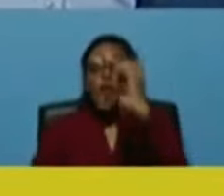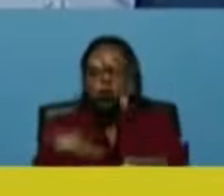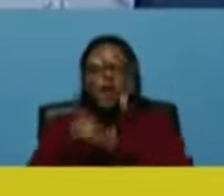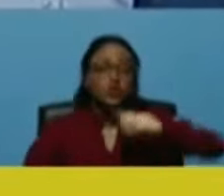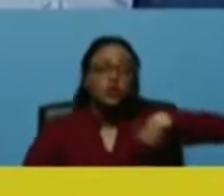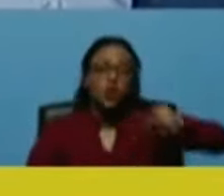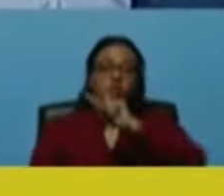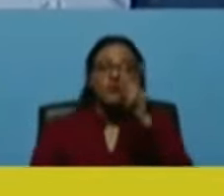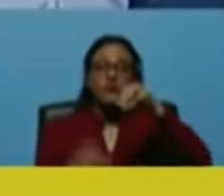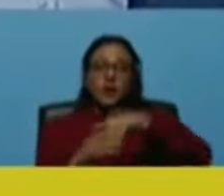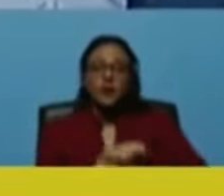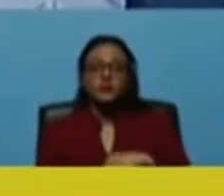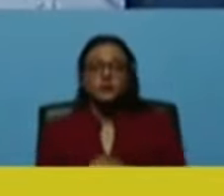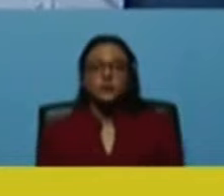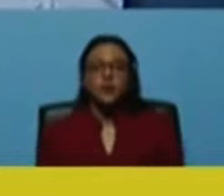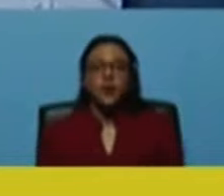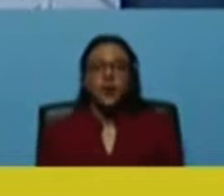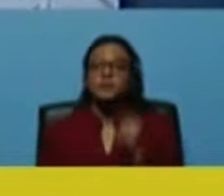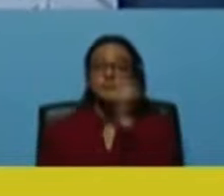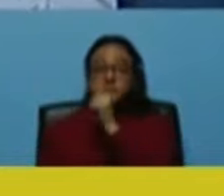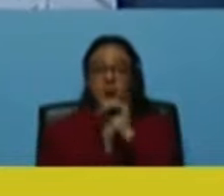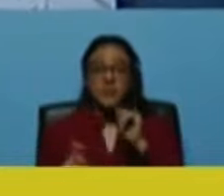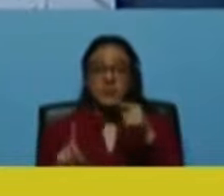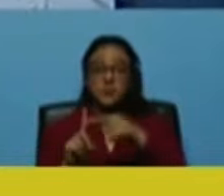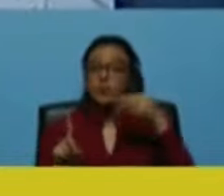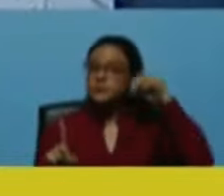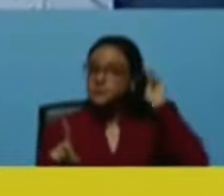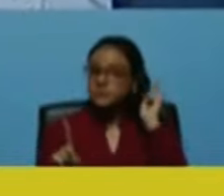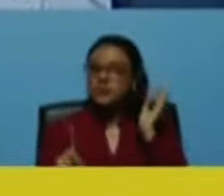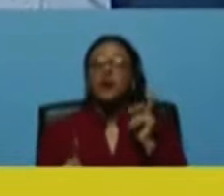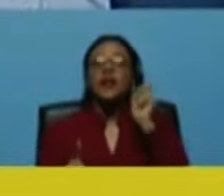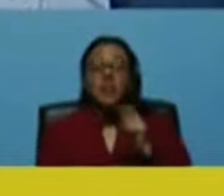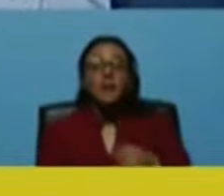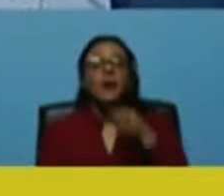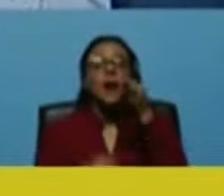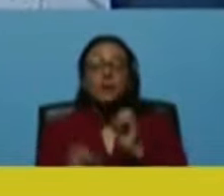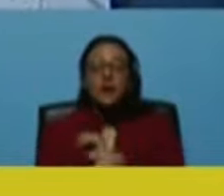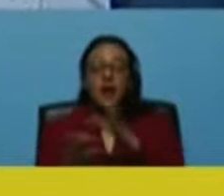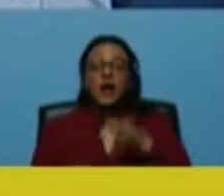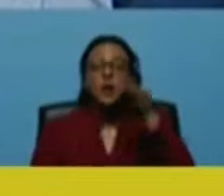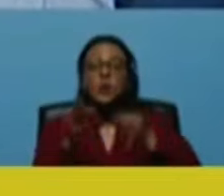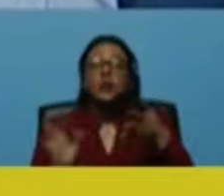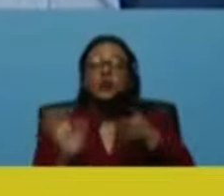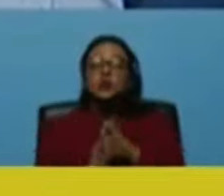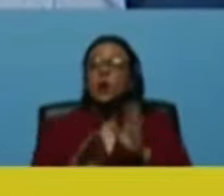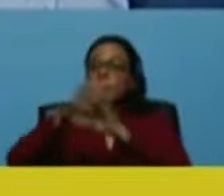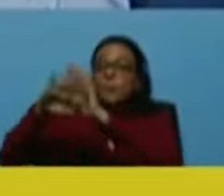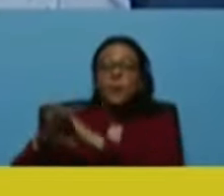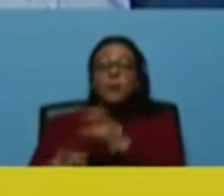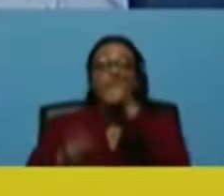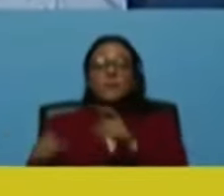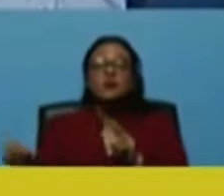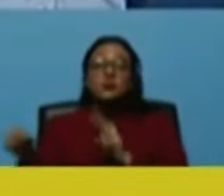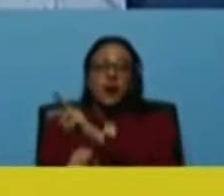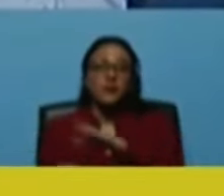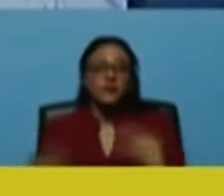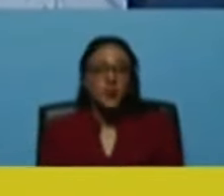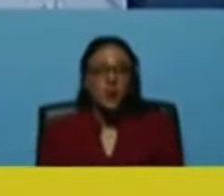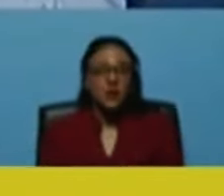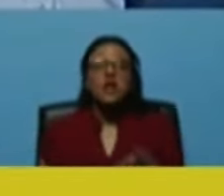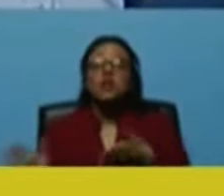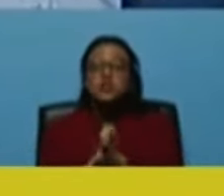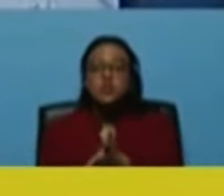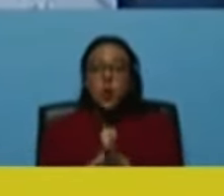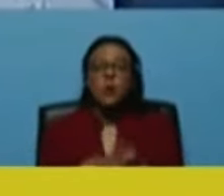elections, citizen Nicolás Maduro Moros, and Maria Corina Machado have to render